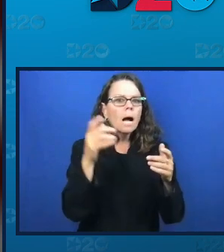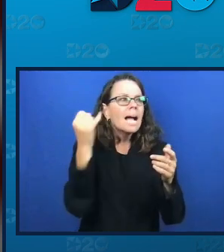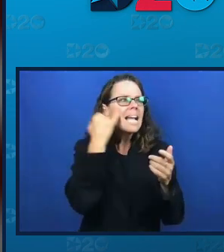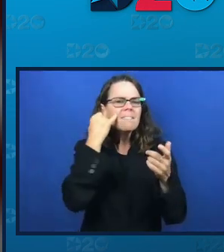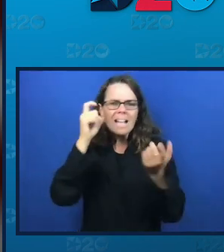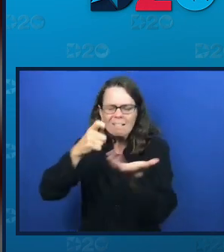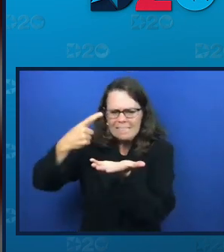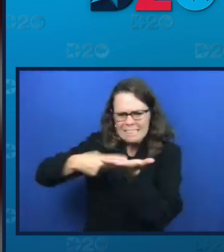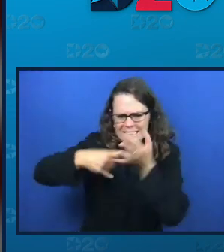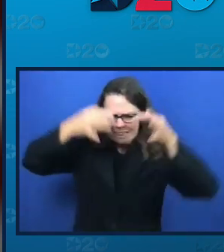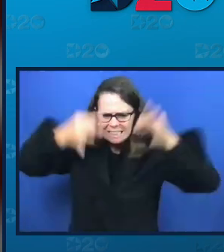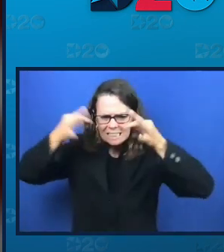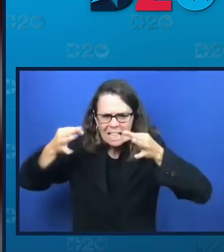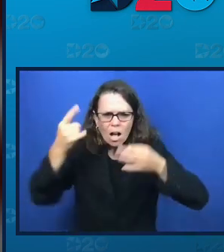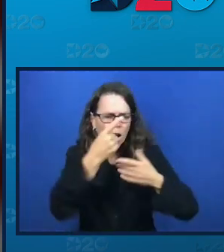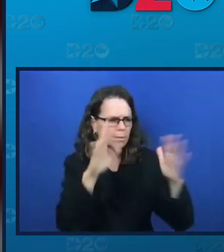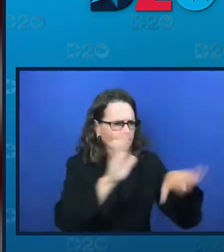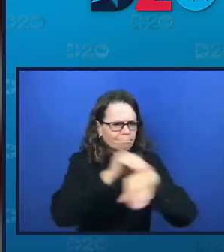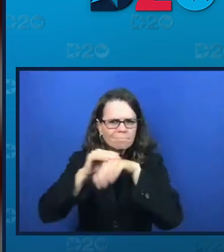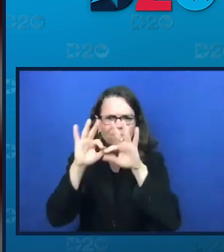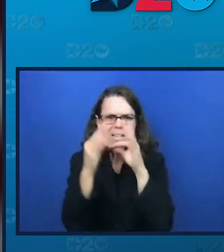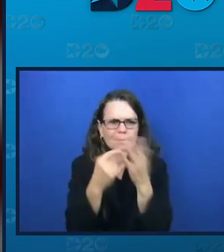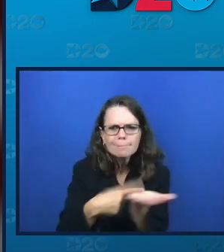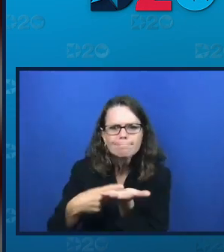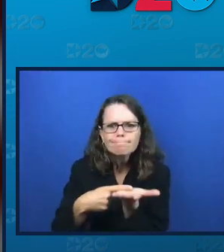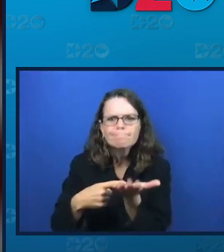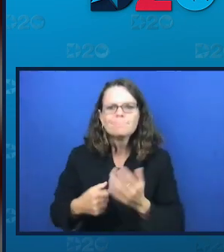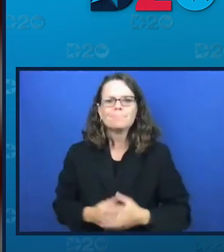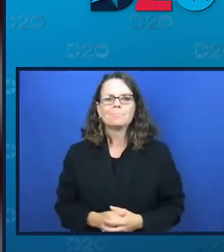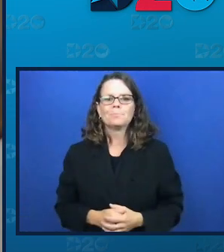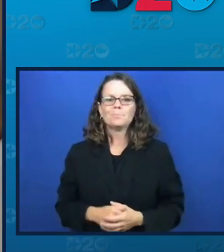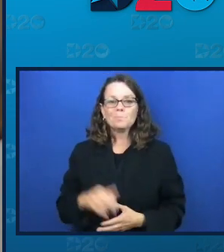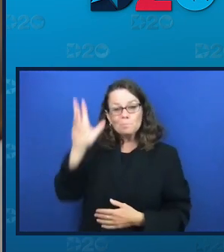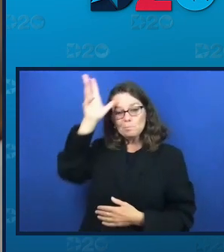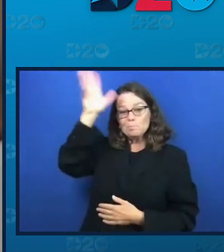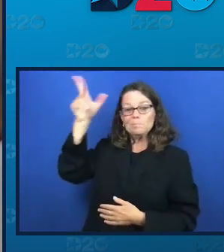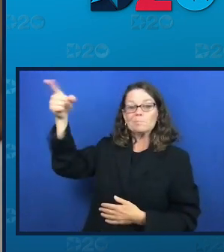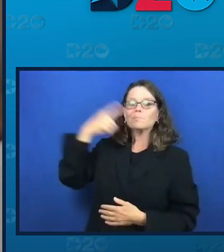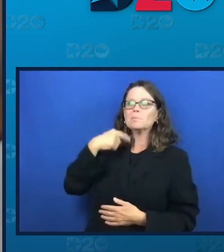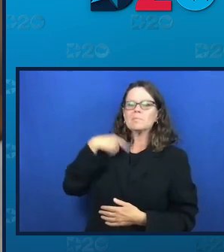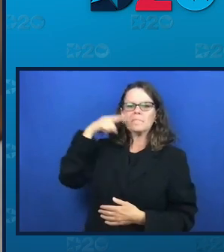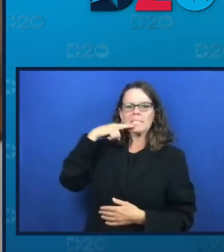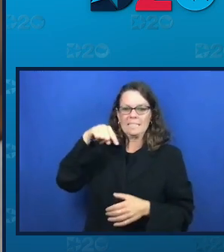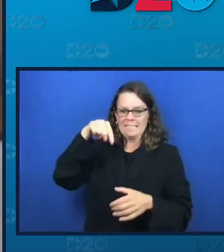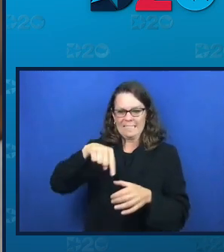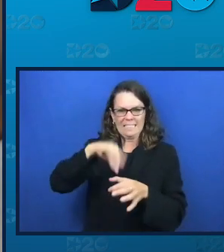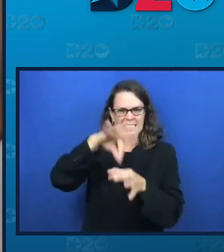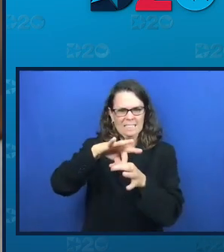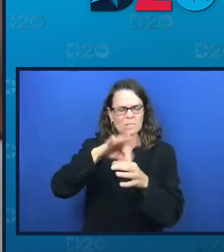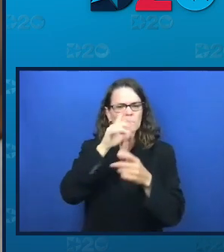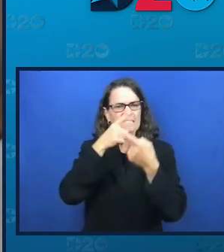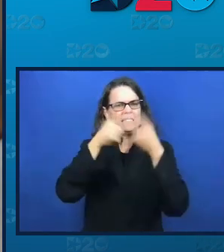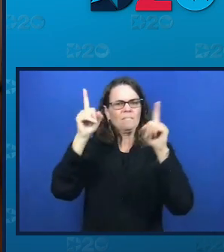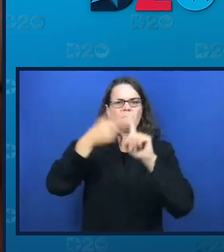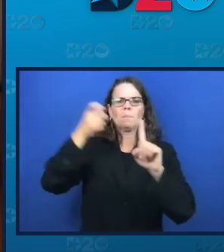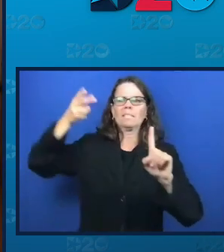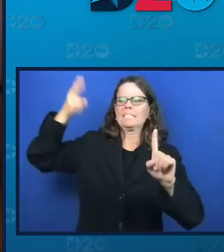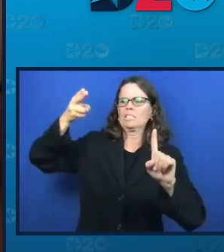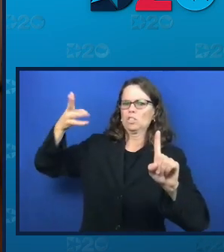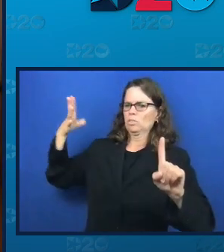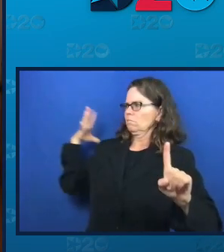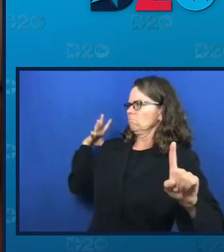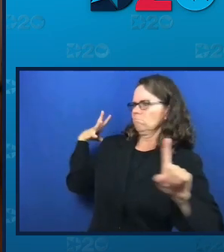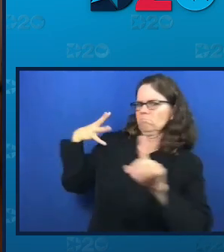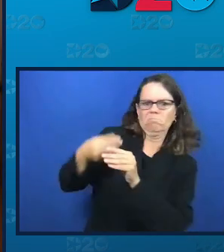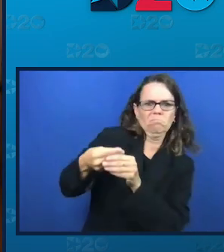this election would be totally different from any other election ever. He was worried how it would affect his kids. Whether or not